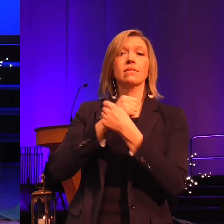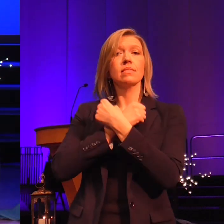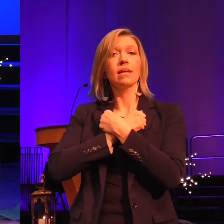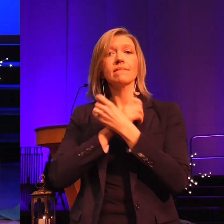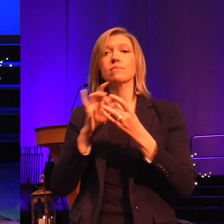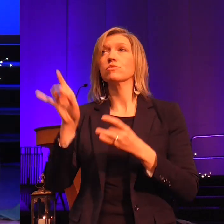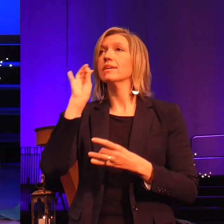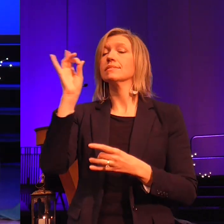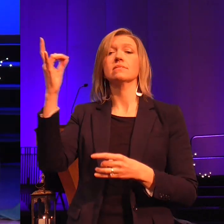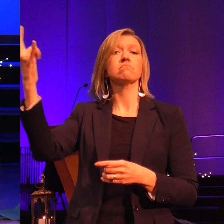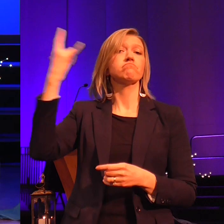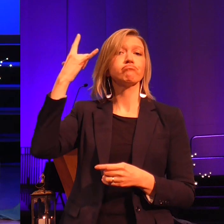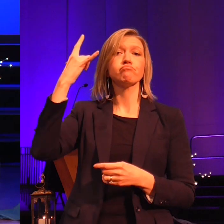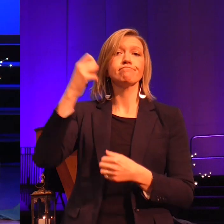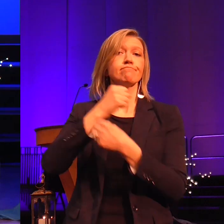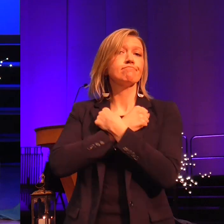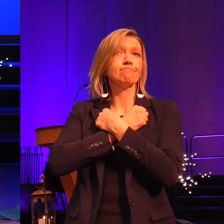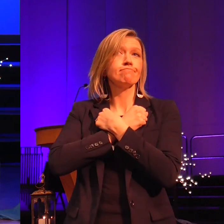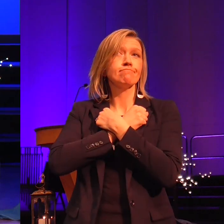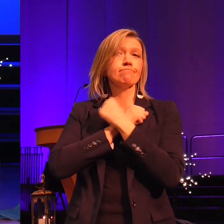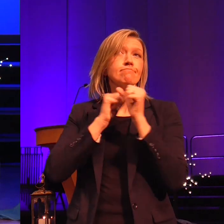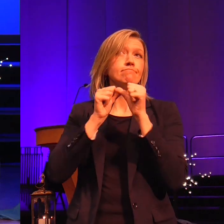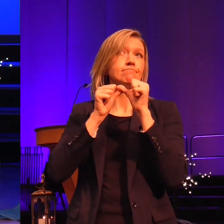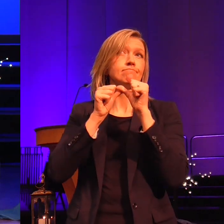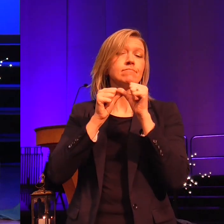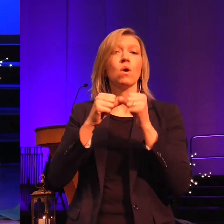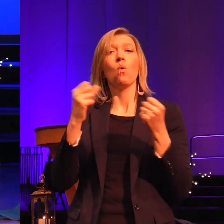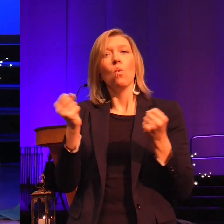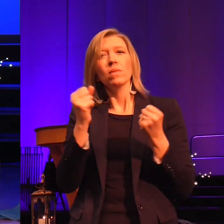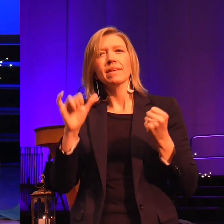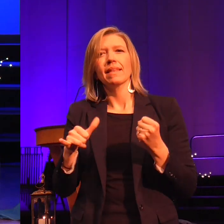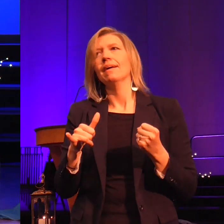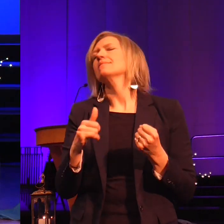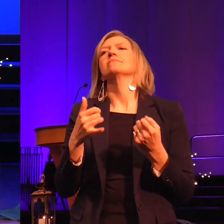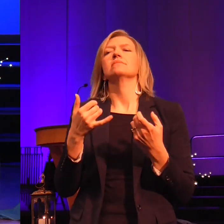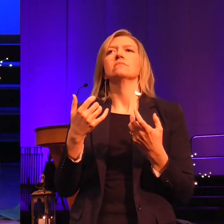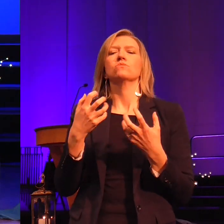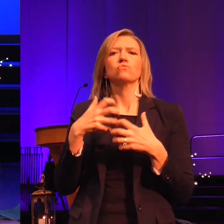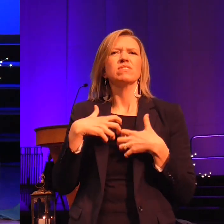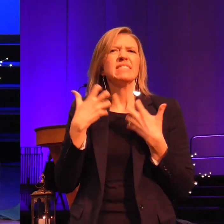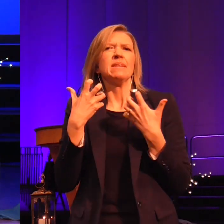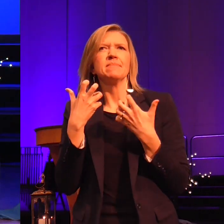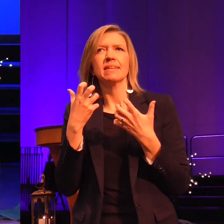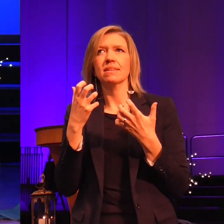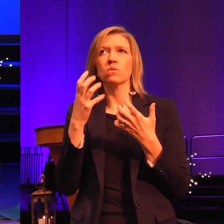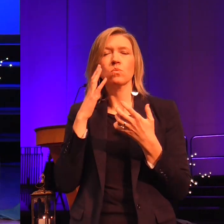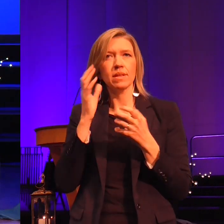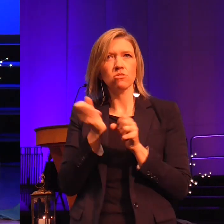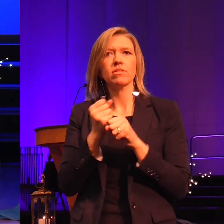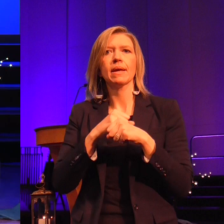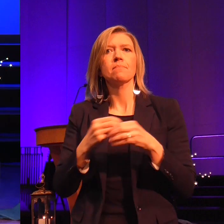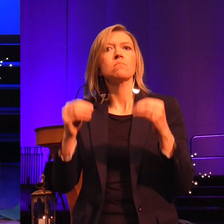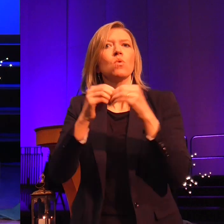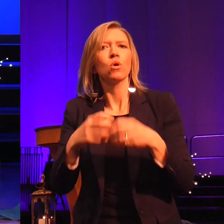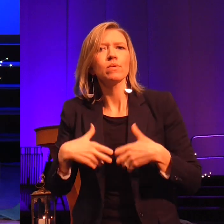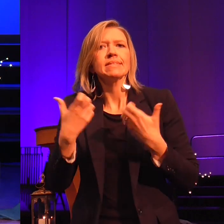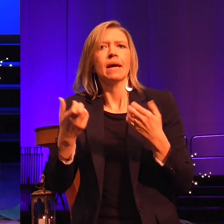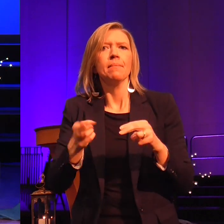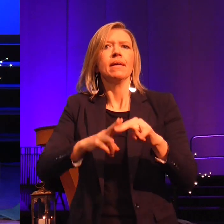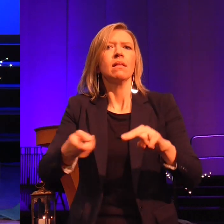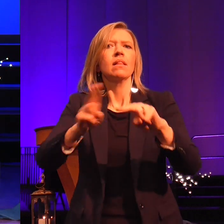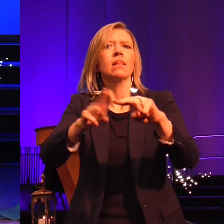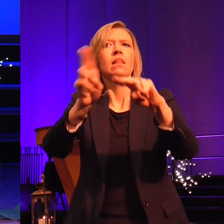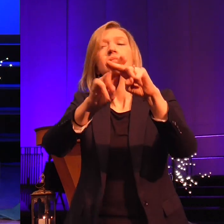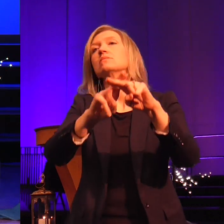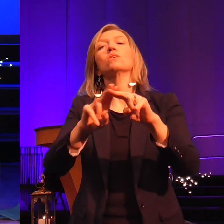that hanging on to forgiveness and resentment only allows more of that to be created in our lives. And so we begin to seek